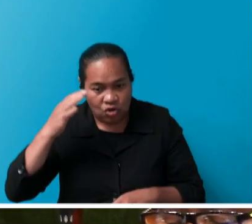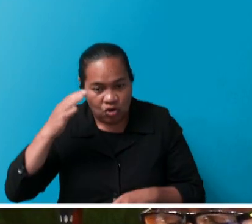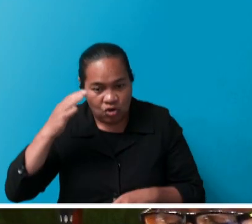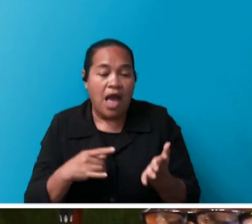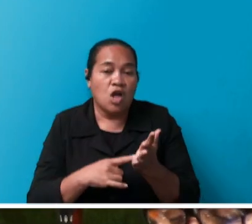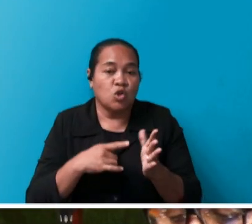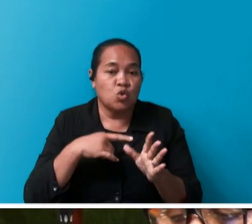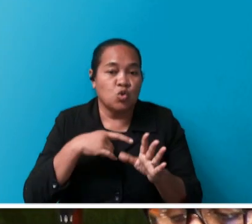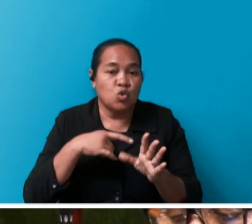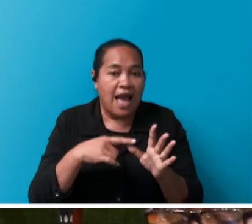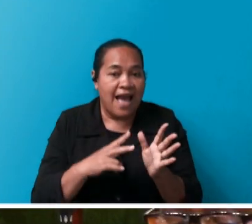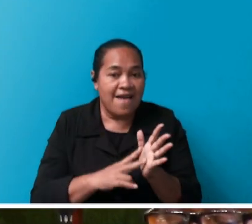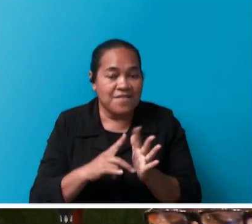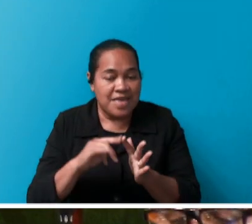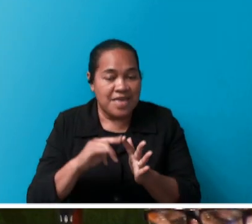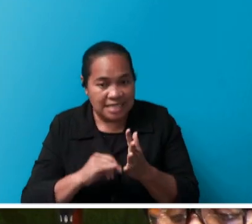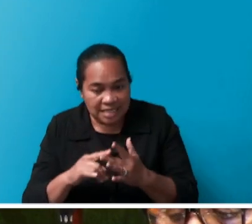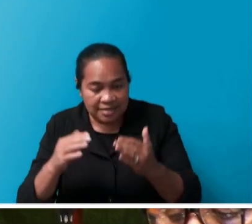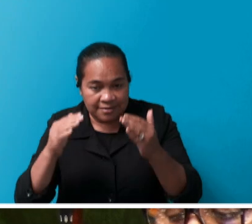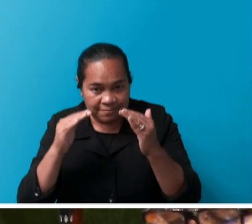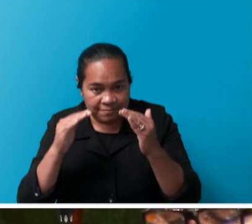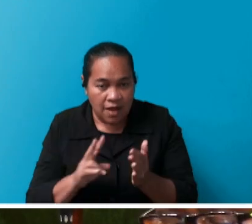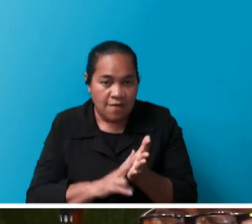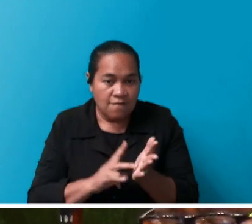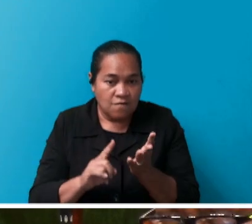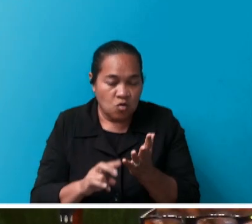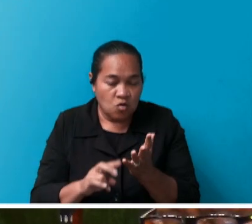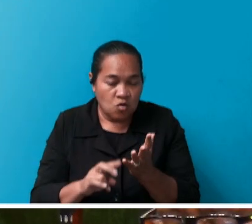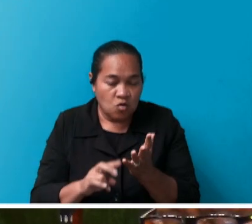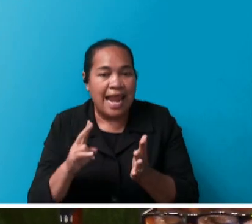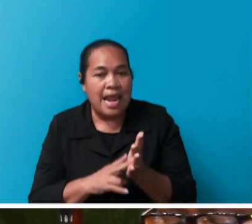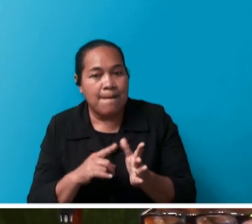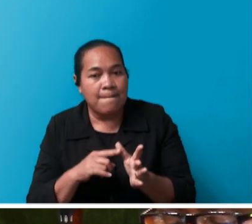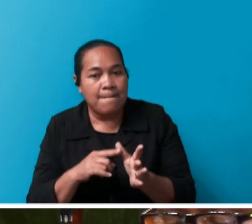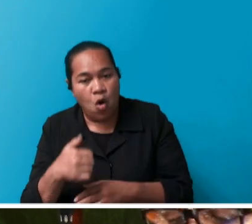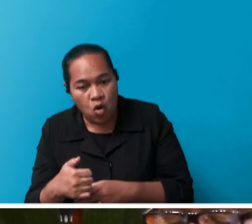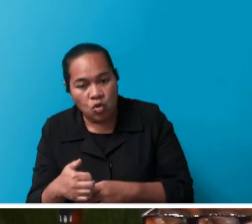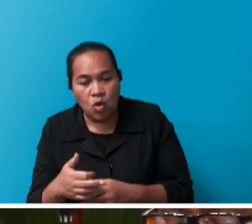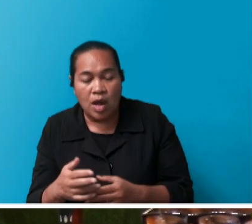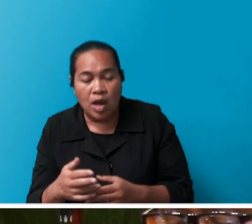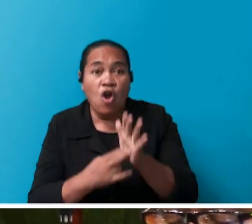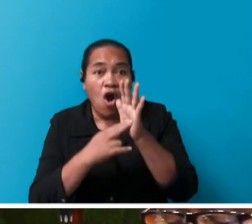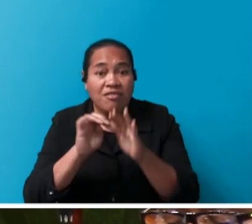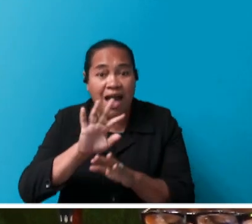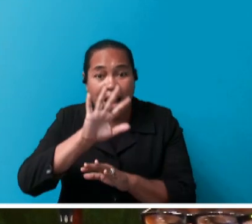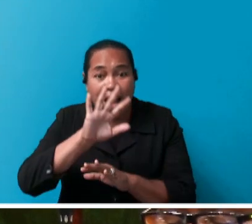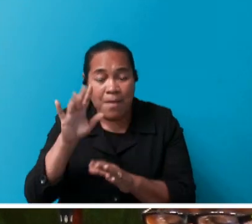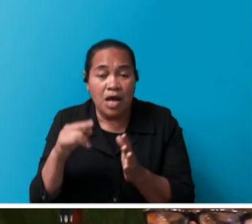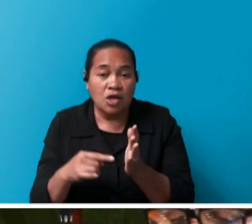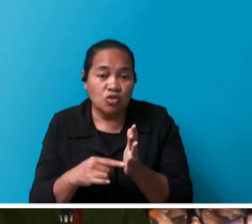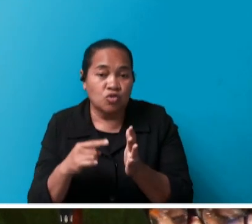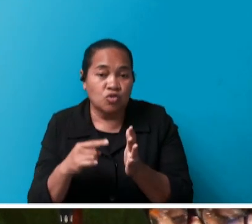Tukabesi Health Center, Buna Nursing Station, number 1 Nursing Station in the Northern Division, Tubuda